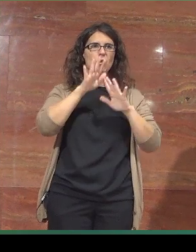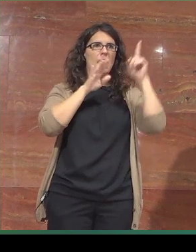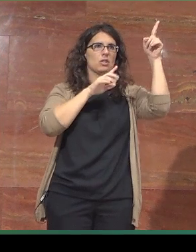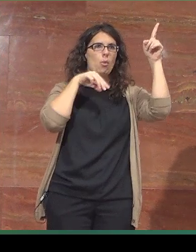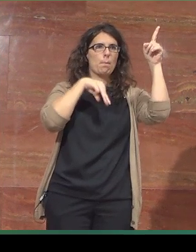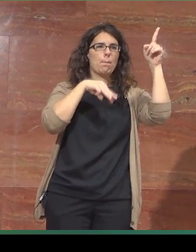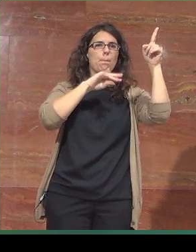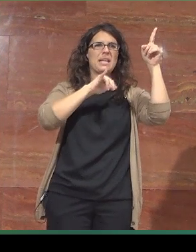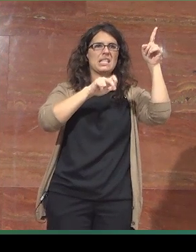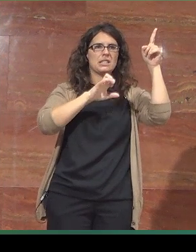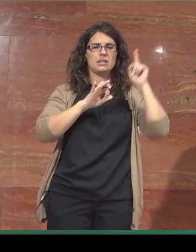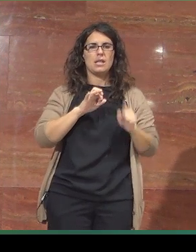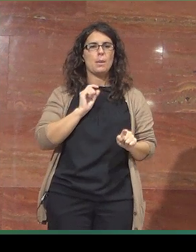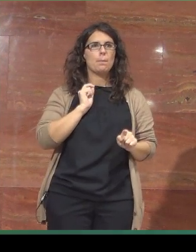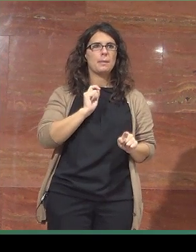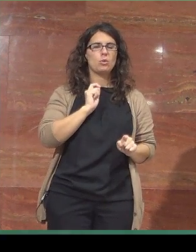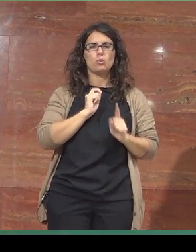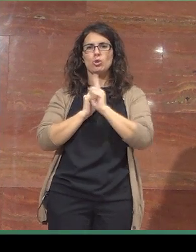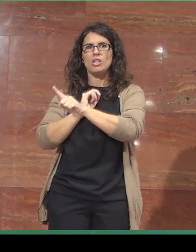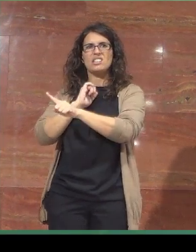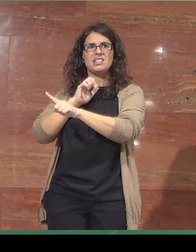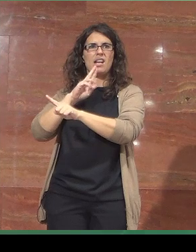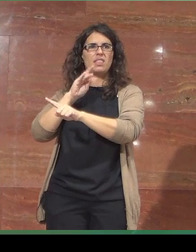down once you moved from one area to another.